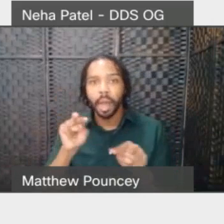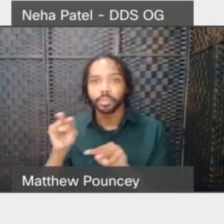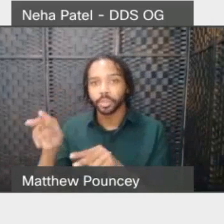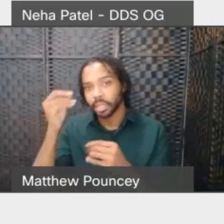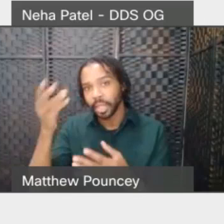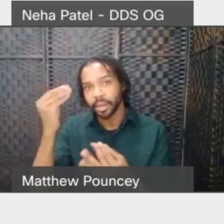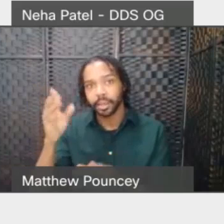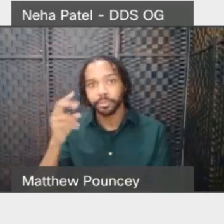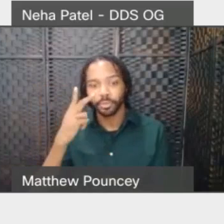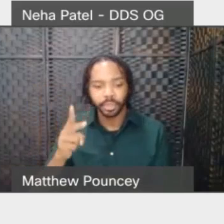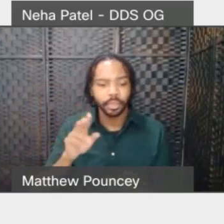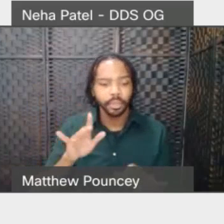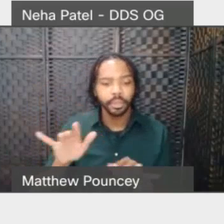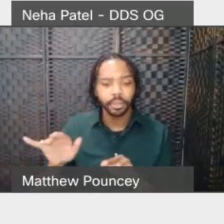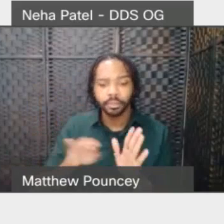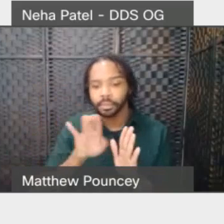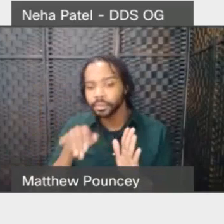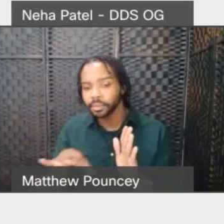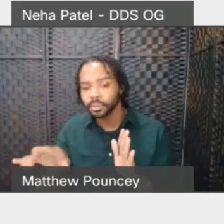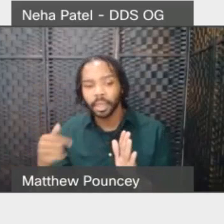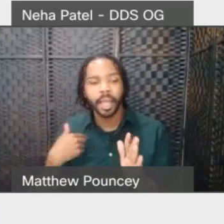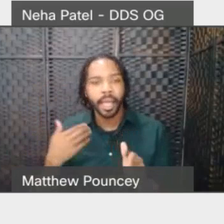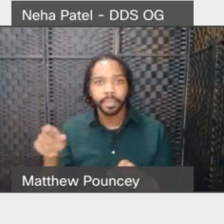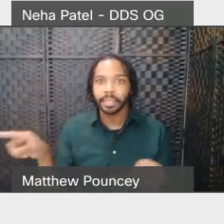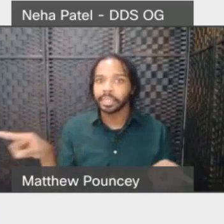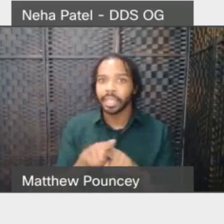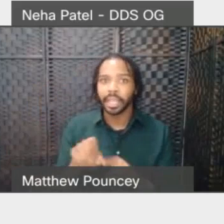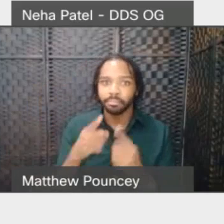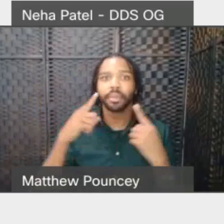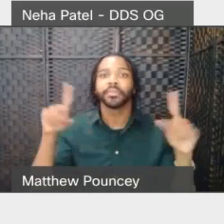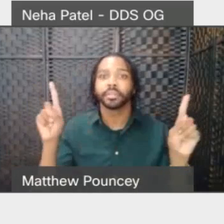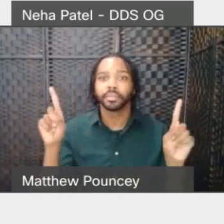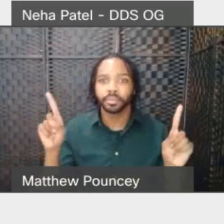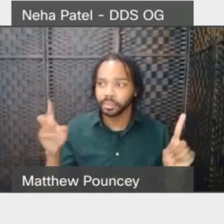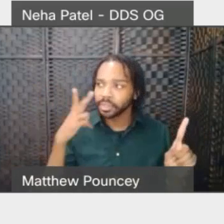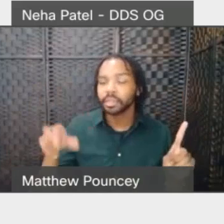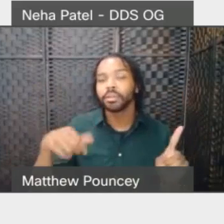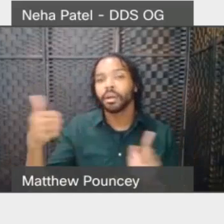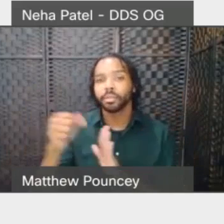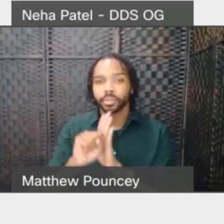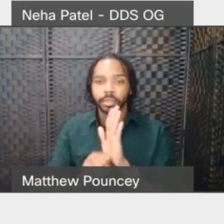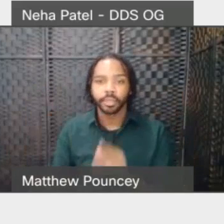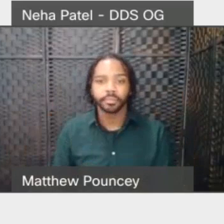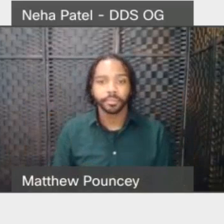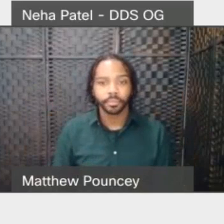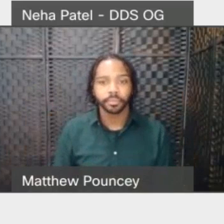to see that we have the same effective response here in the district that they've seen in other places.